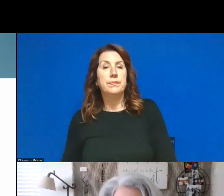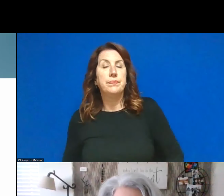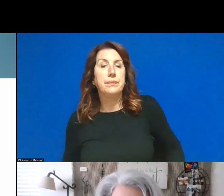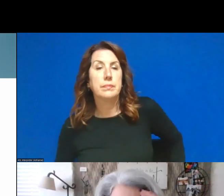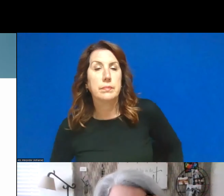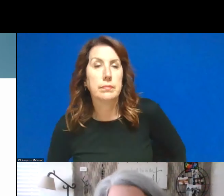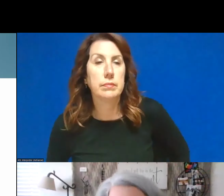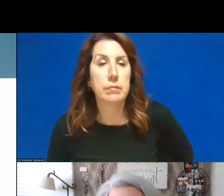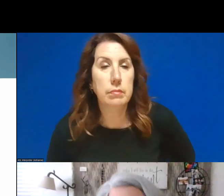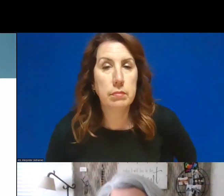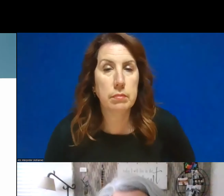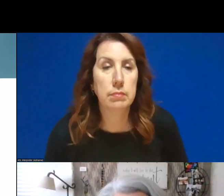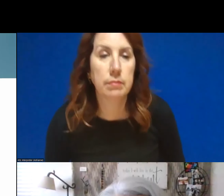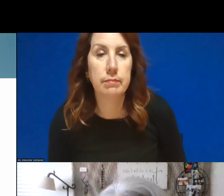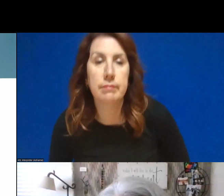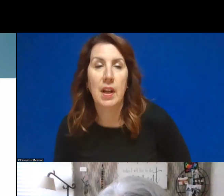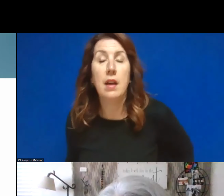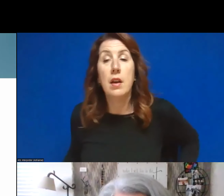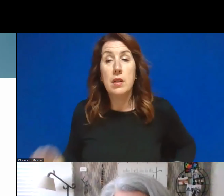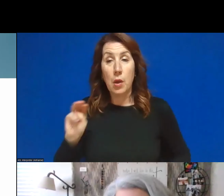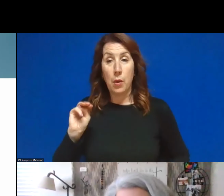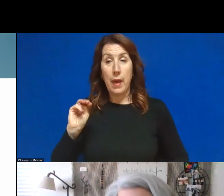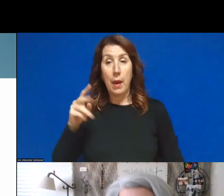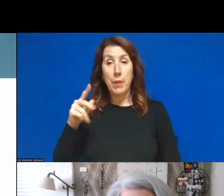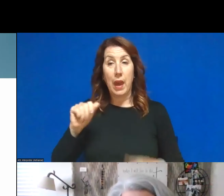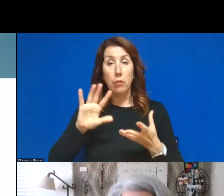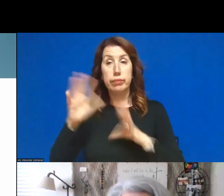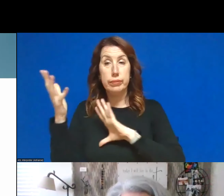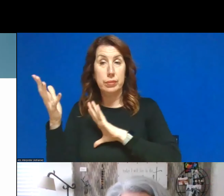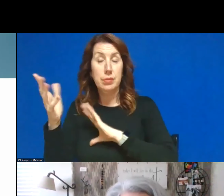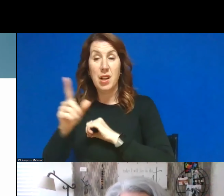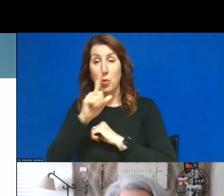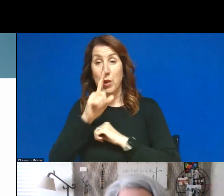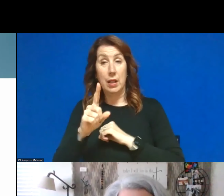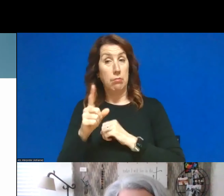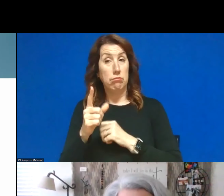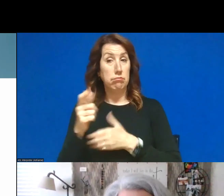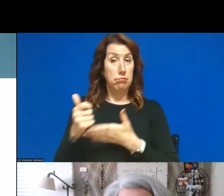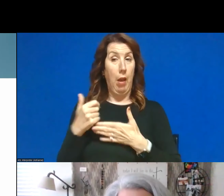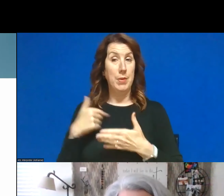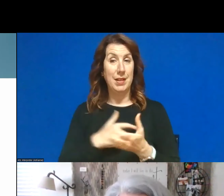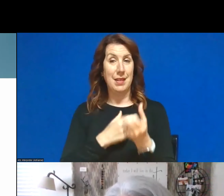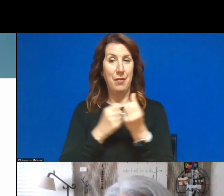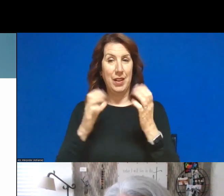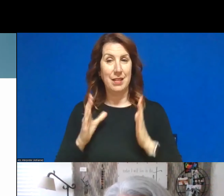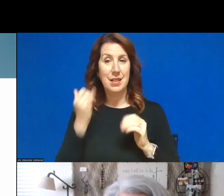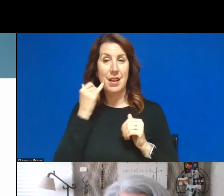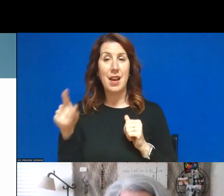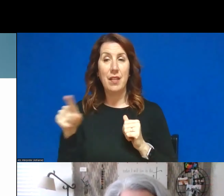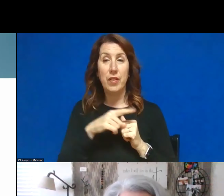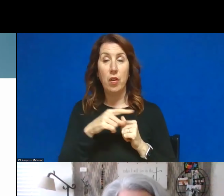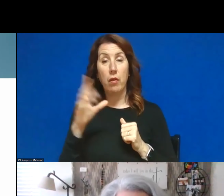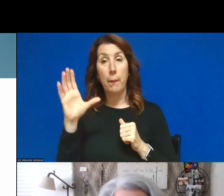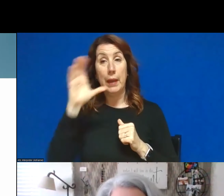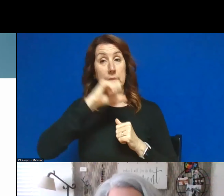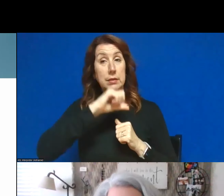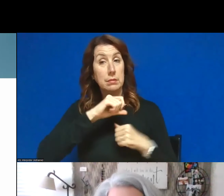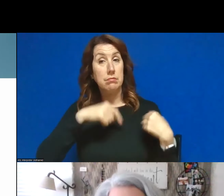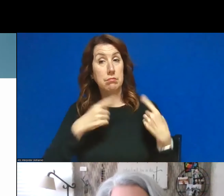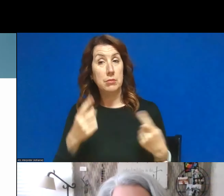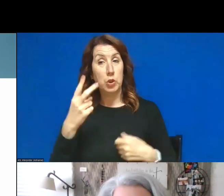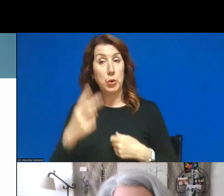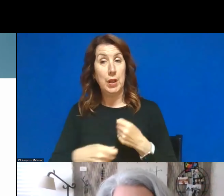MPA debacle, which actually turned out to be a turning point for us advocates, and for those of you who have been sleeping for the last 2 years, that